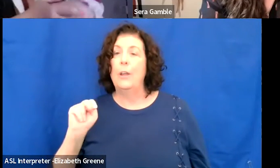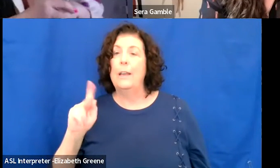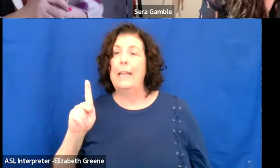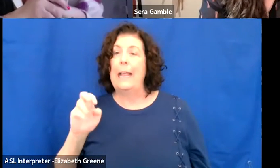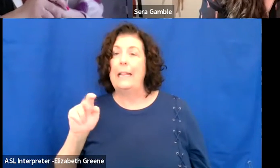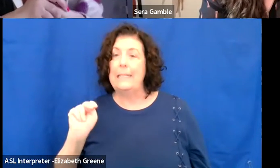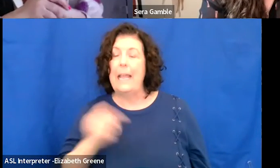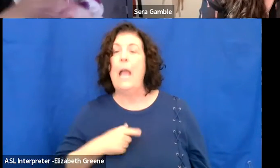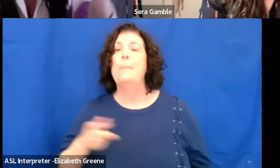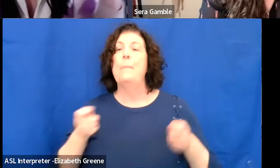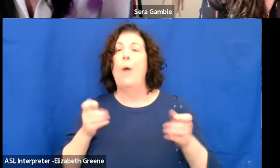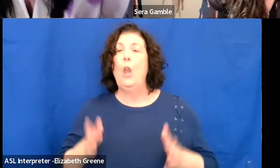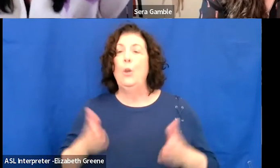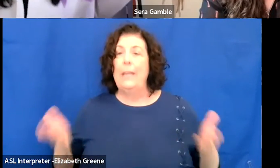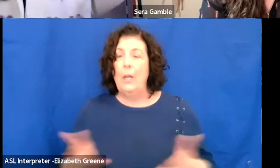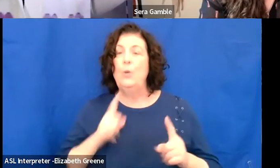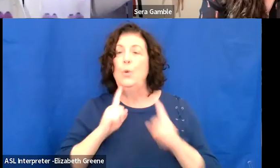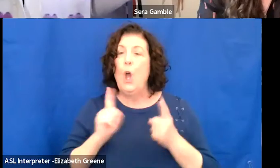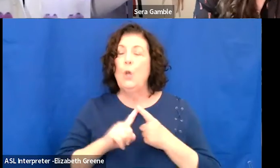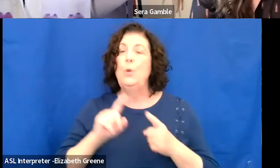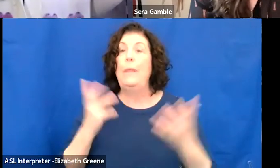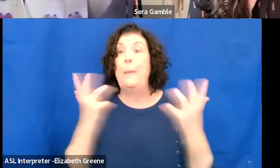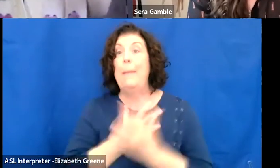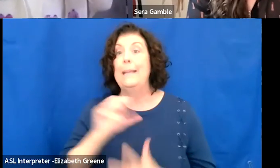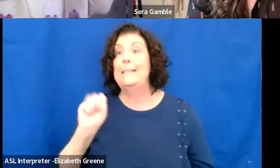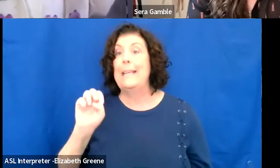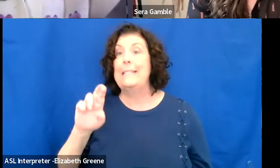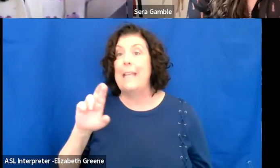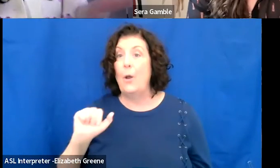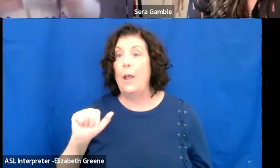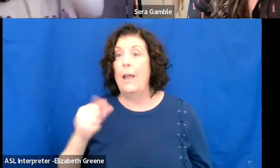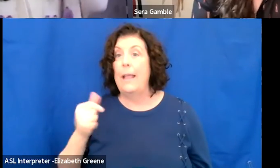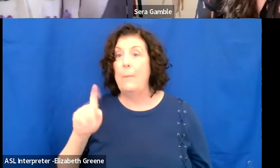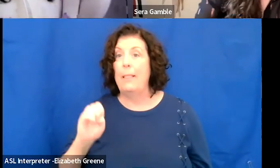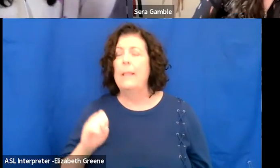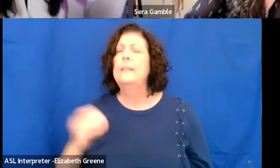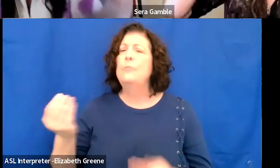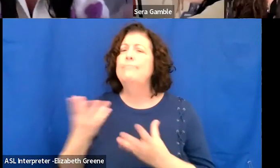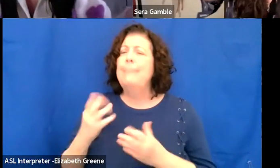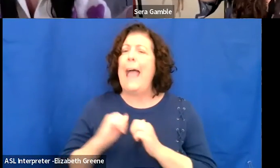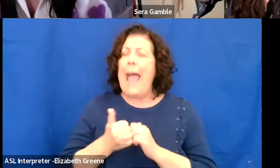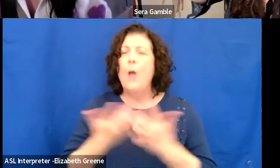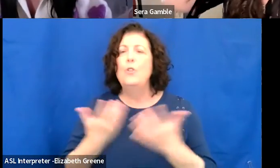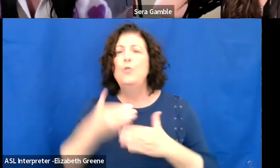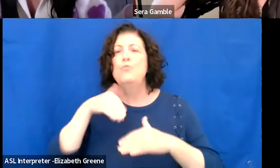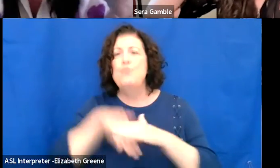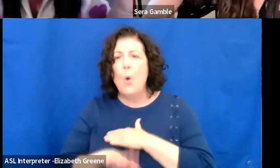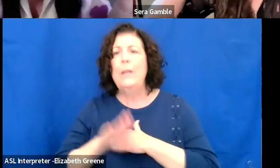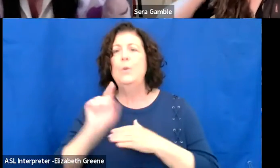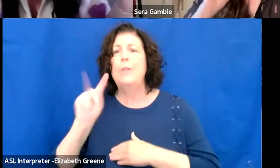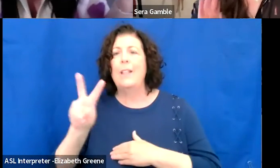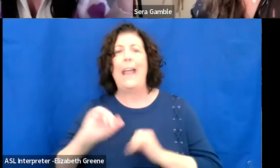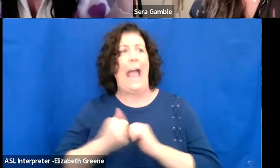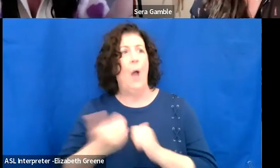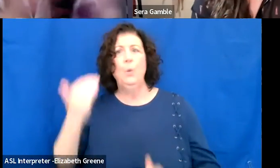amazing Sera Gamble. Sera, tell us about how you broke into TV, how television became something that you knew was